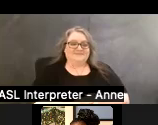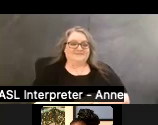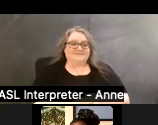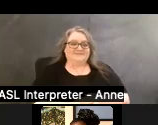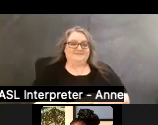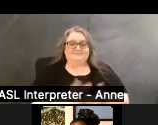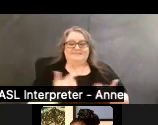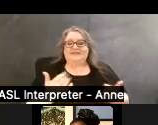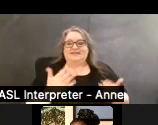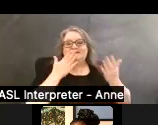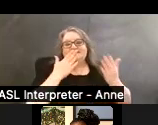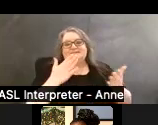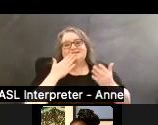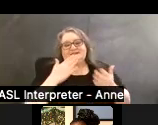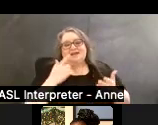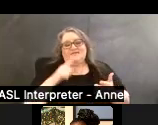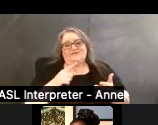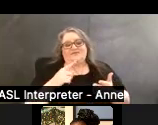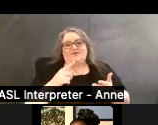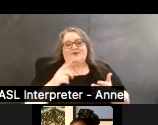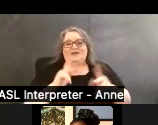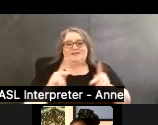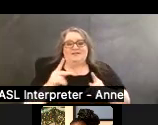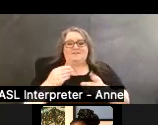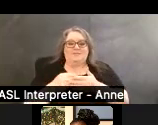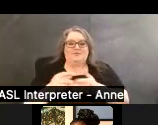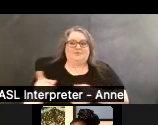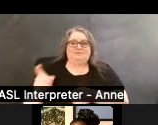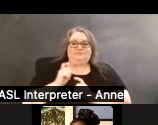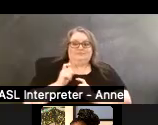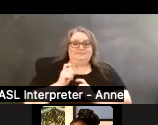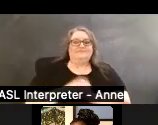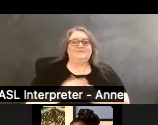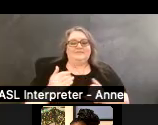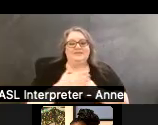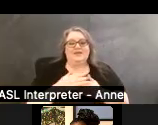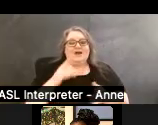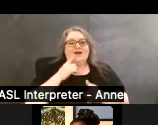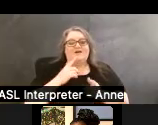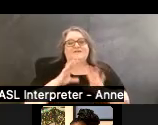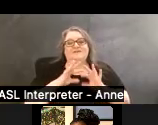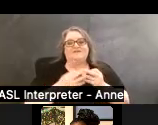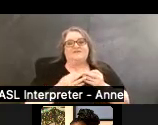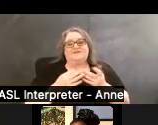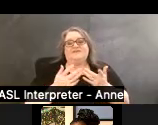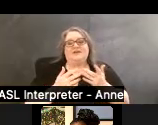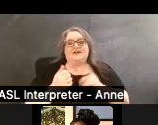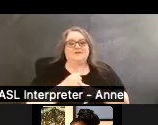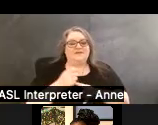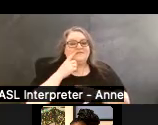This is just a thank you to our grant funders at the Office for Family Violence Prevention and